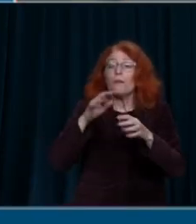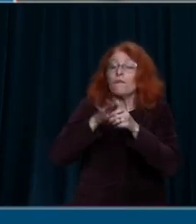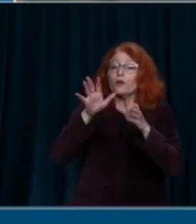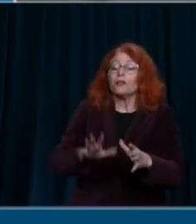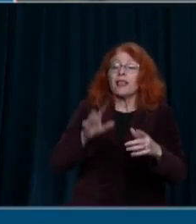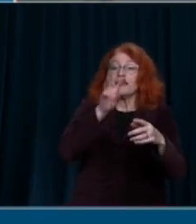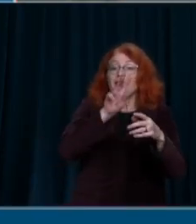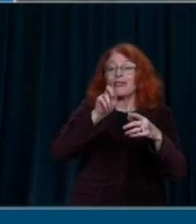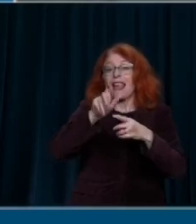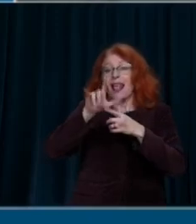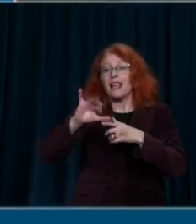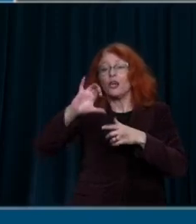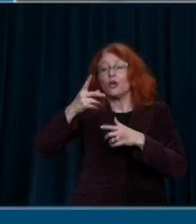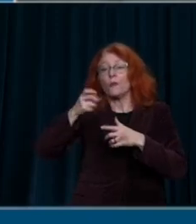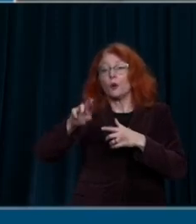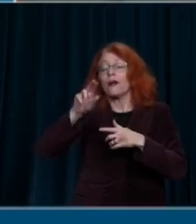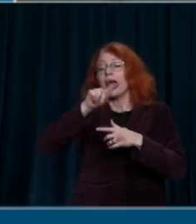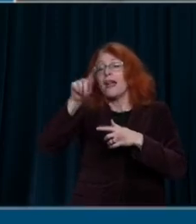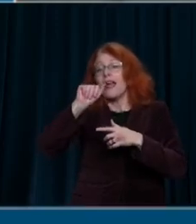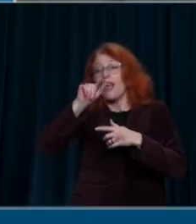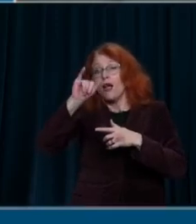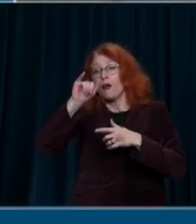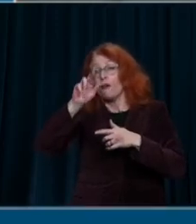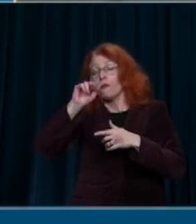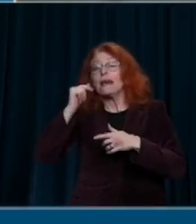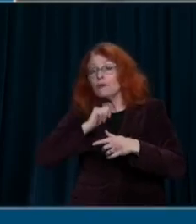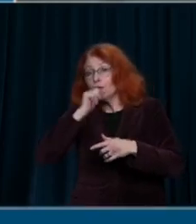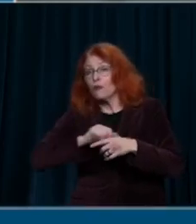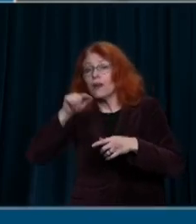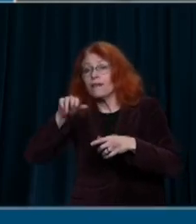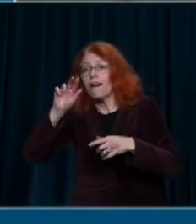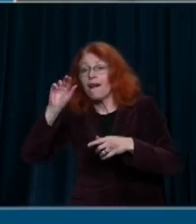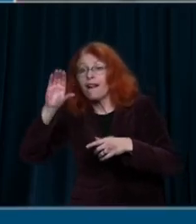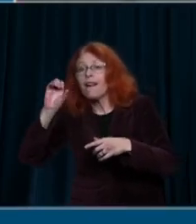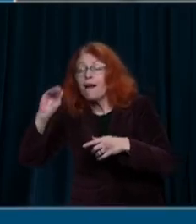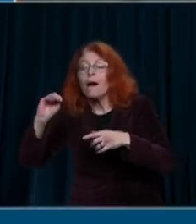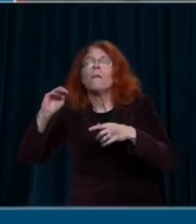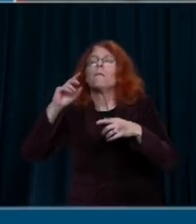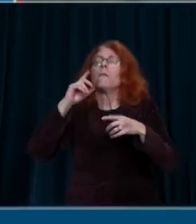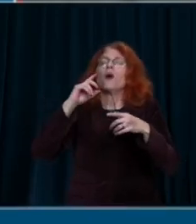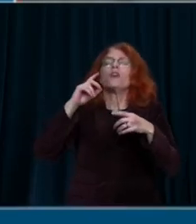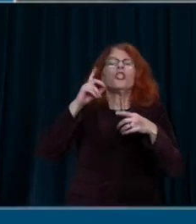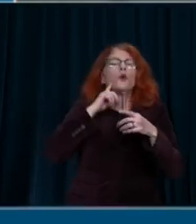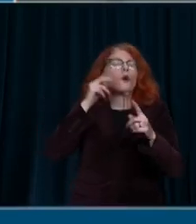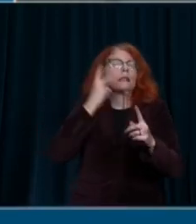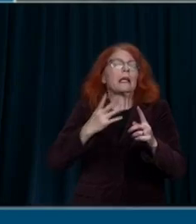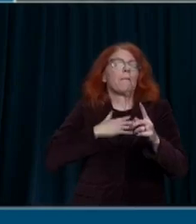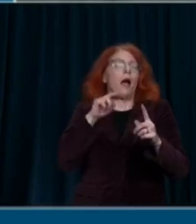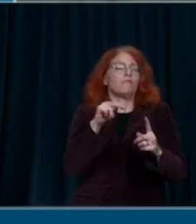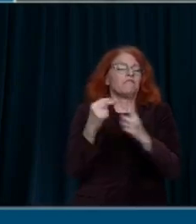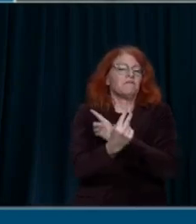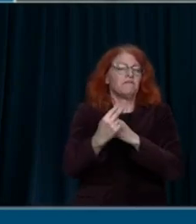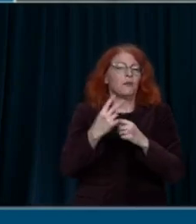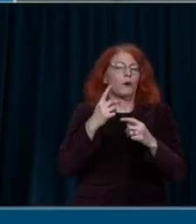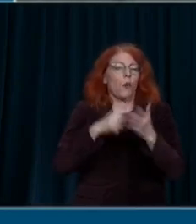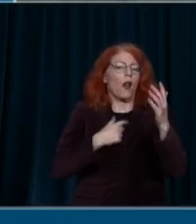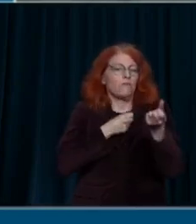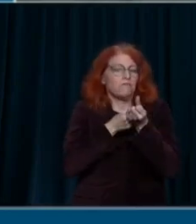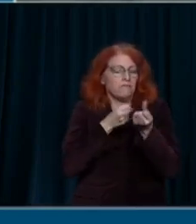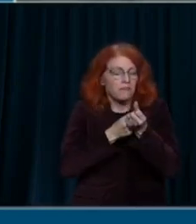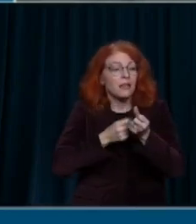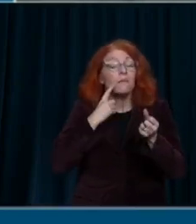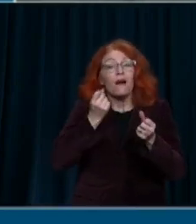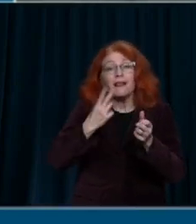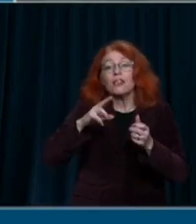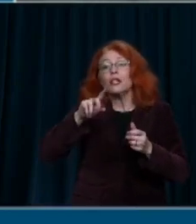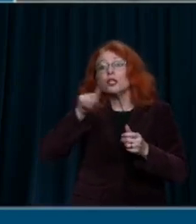website, kellycooperarizona.com, and read what I actually stand for. It's pretty clear that what's happening today, and honestly,